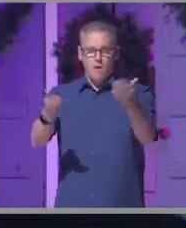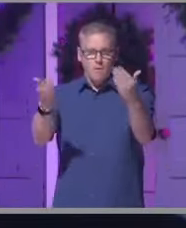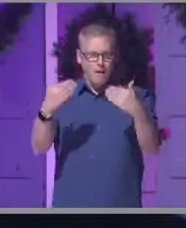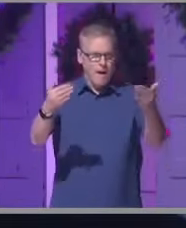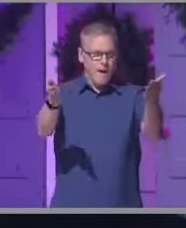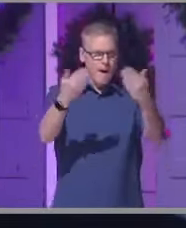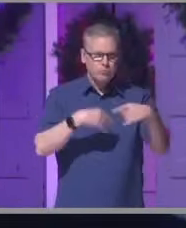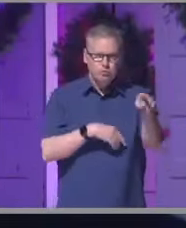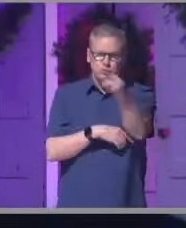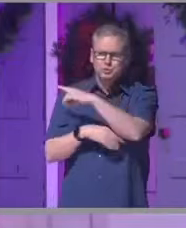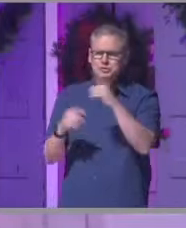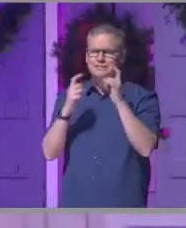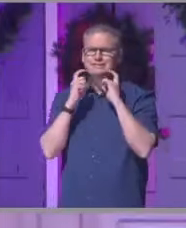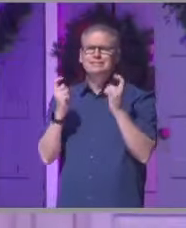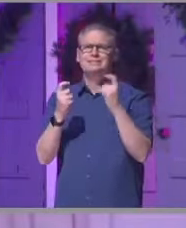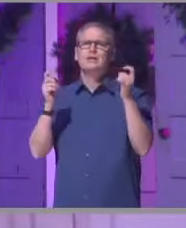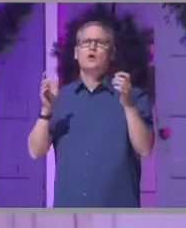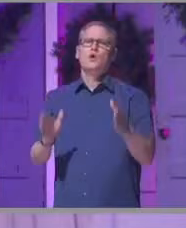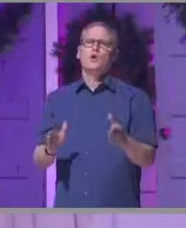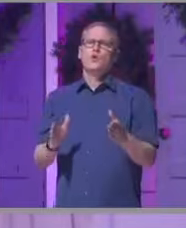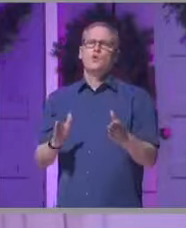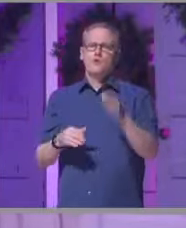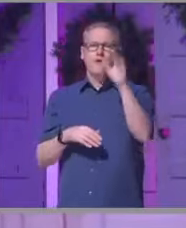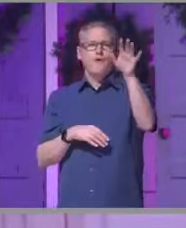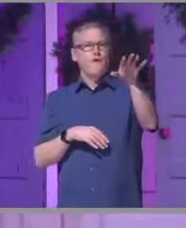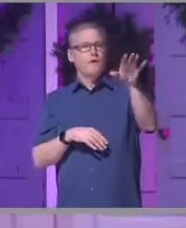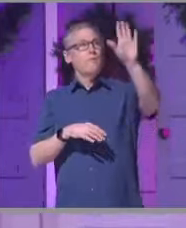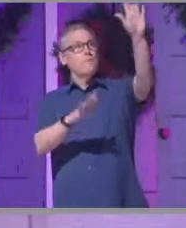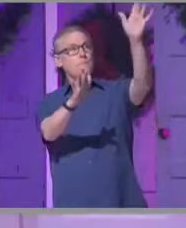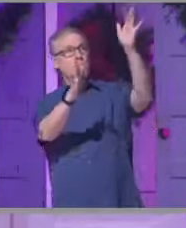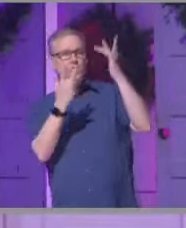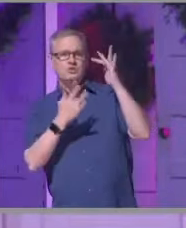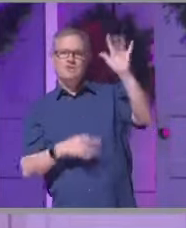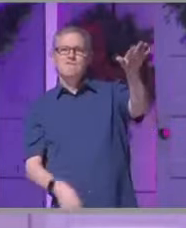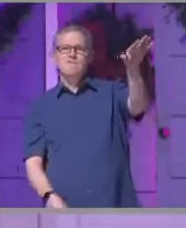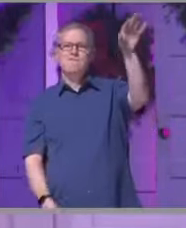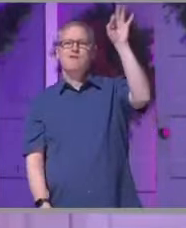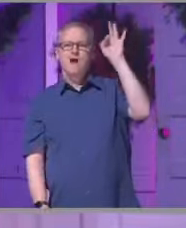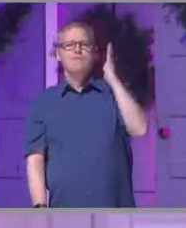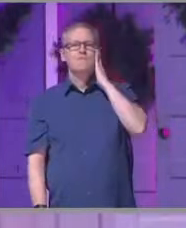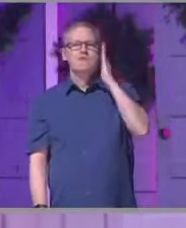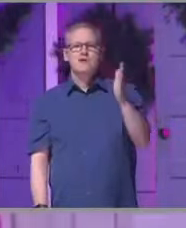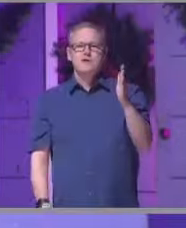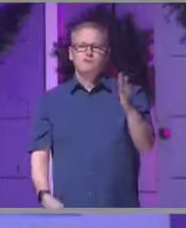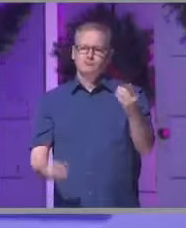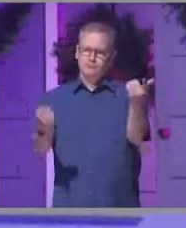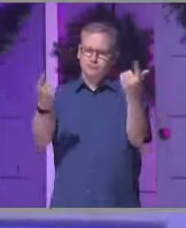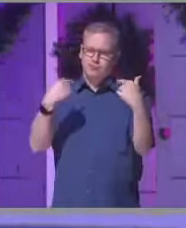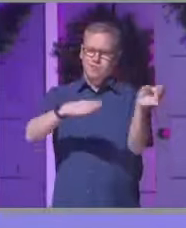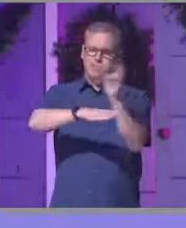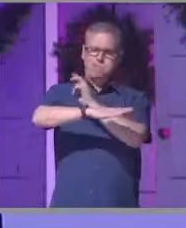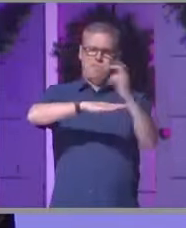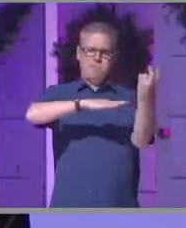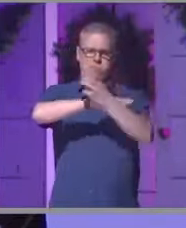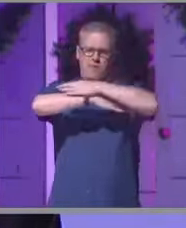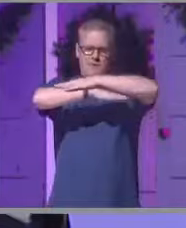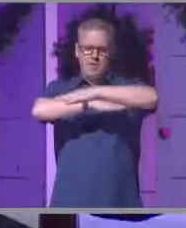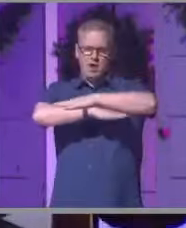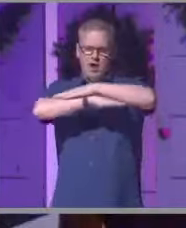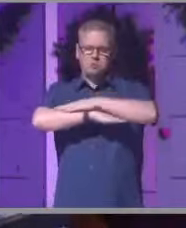Come all you sinners, come find his mercy. Come to the table, he